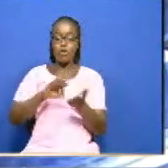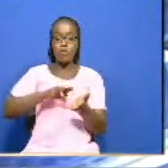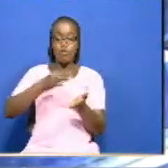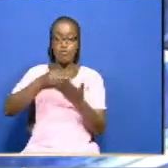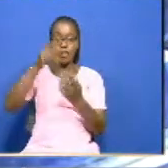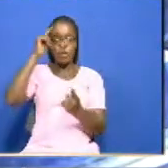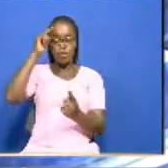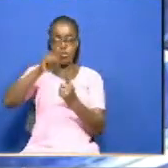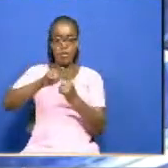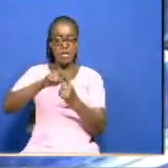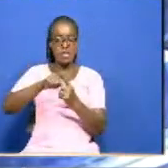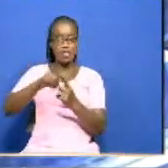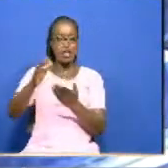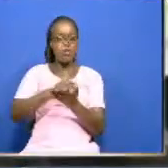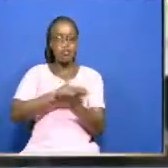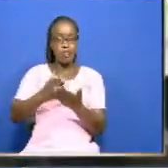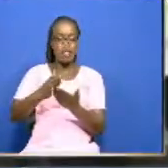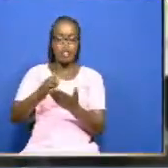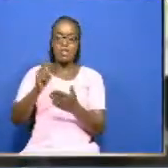towards fighting TB.